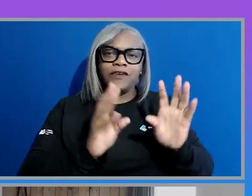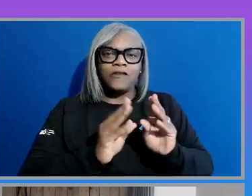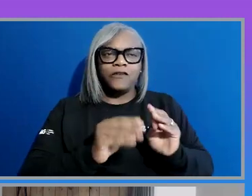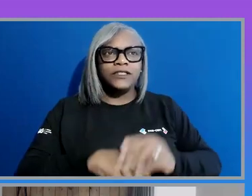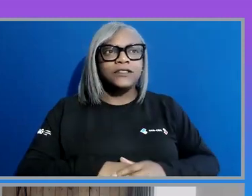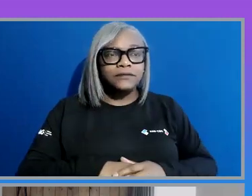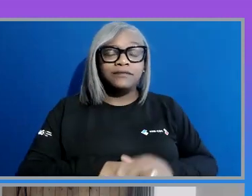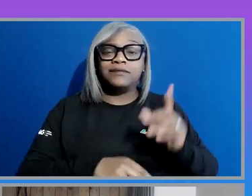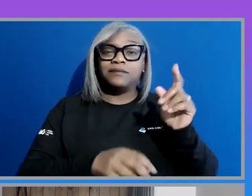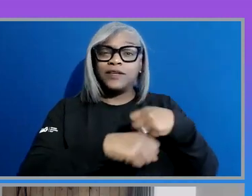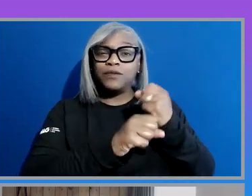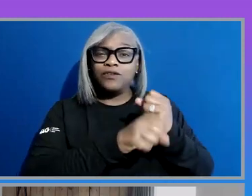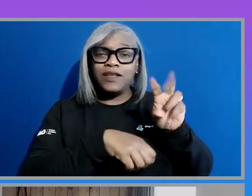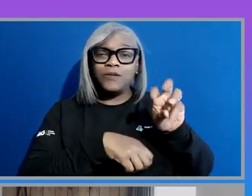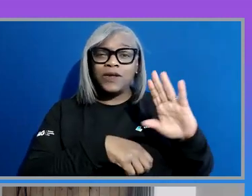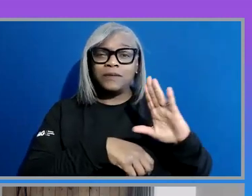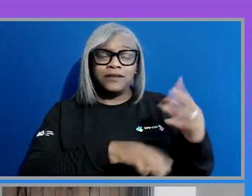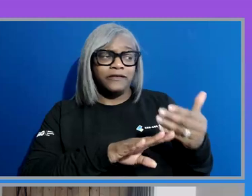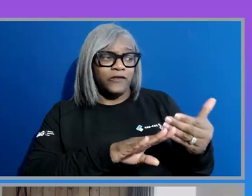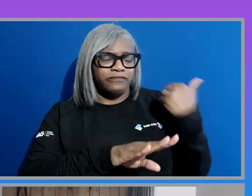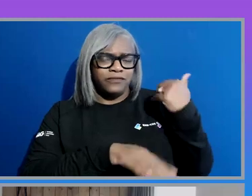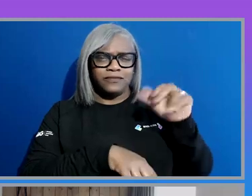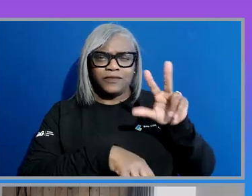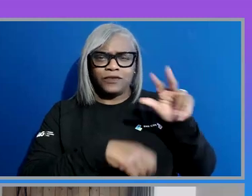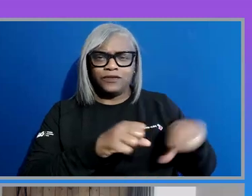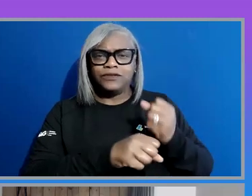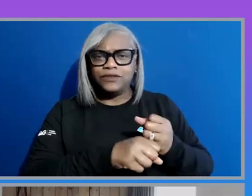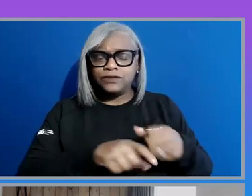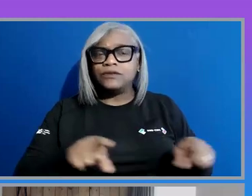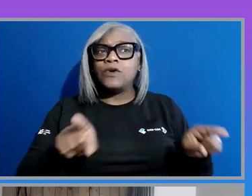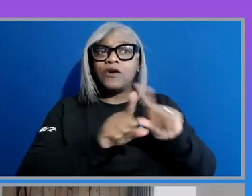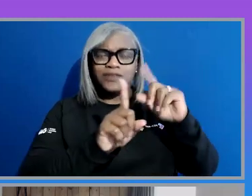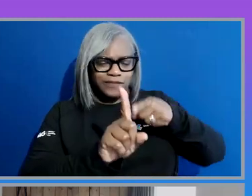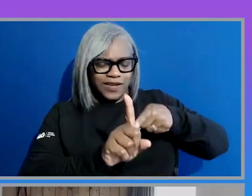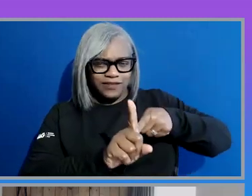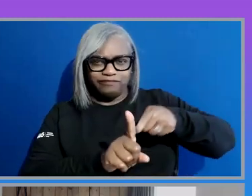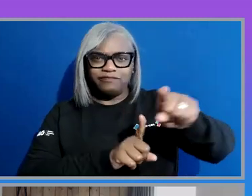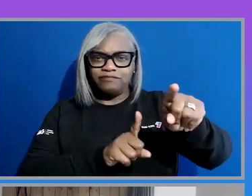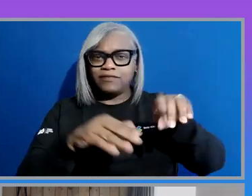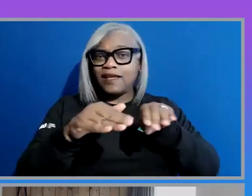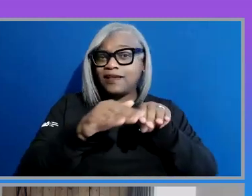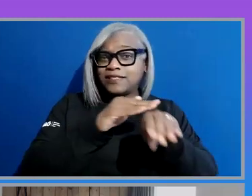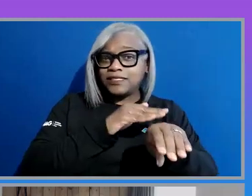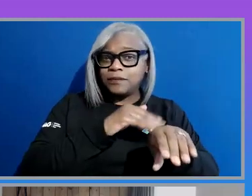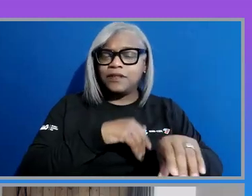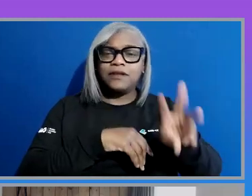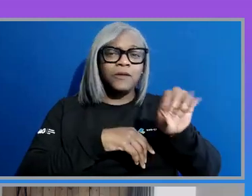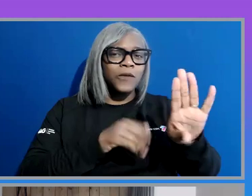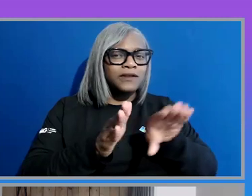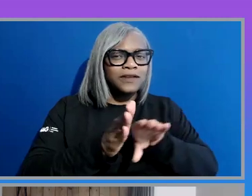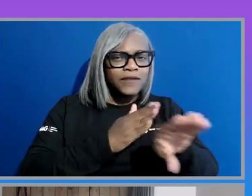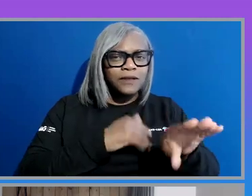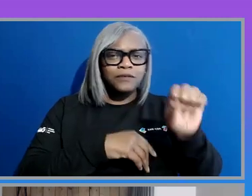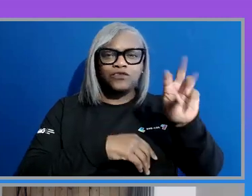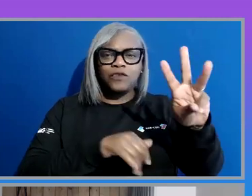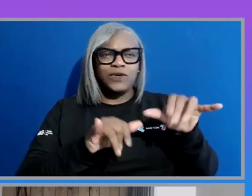web for almost 30 years now and have specialized in accessibility and web development and software engineering for the